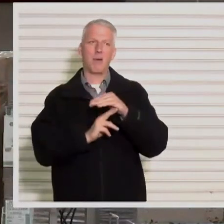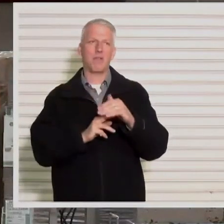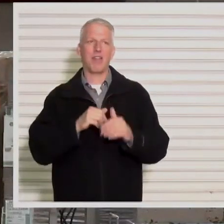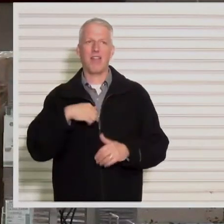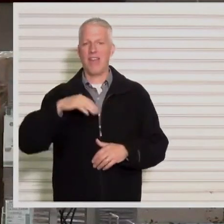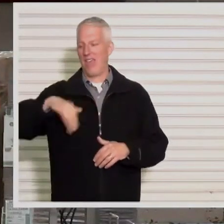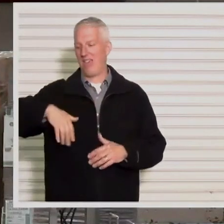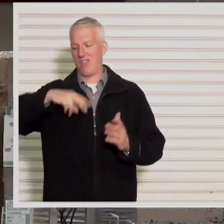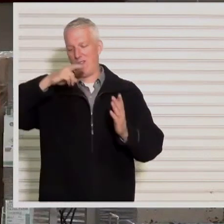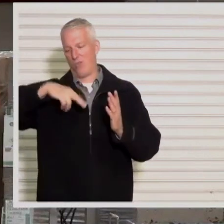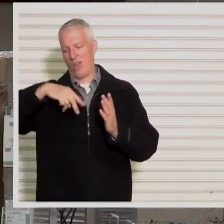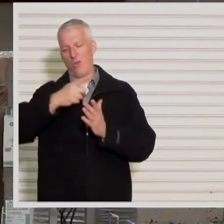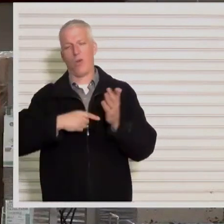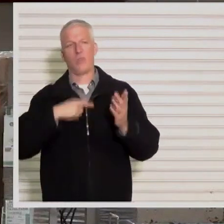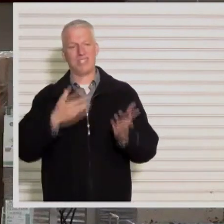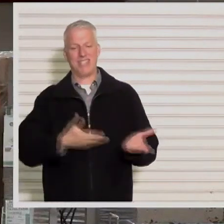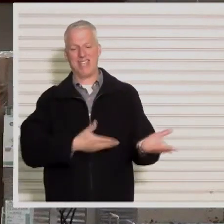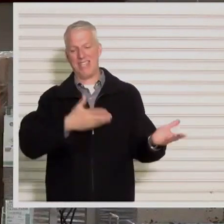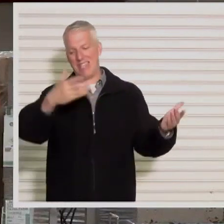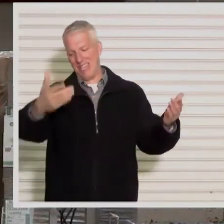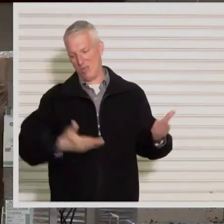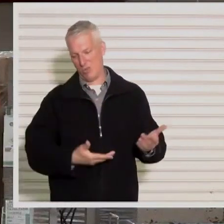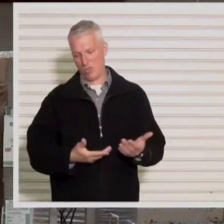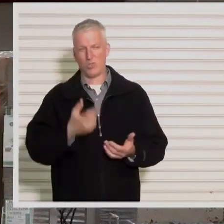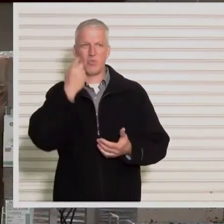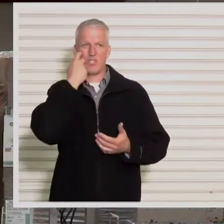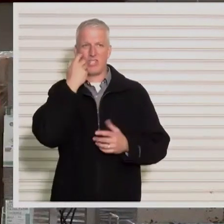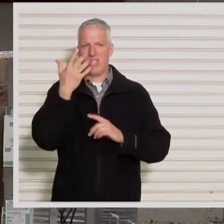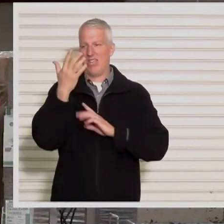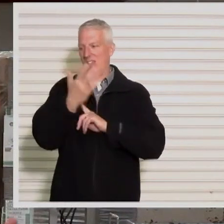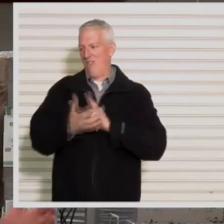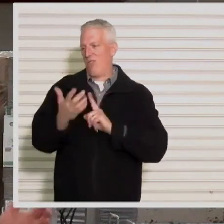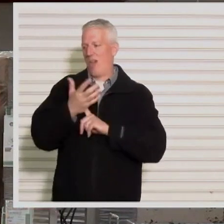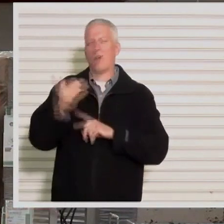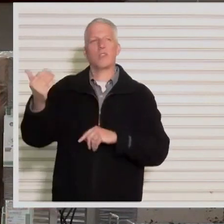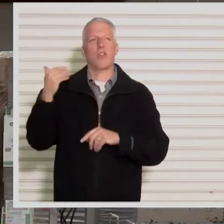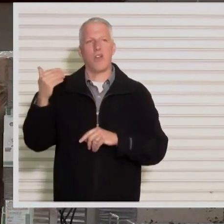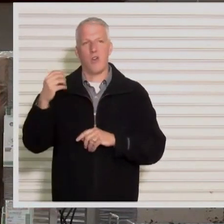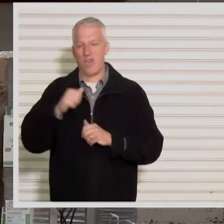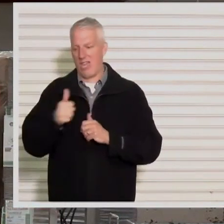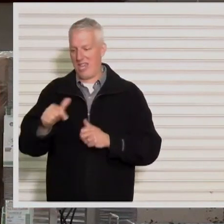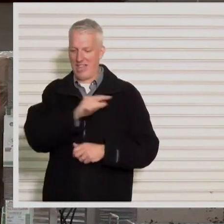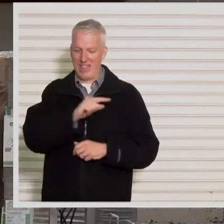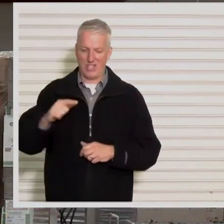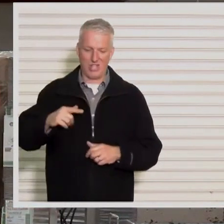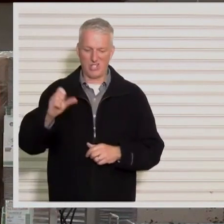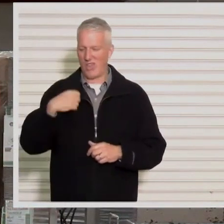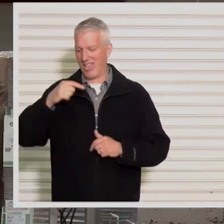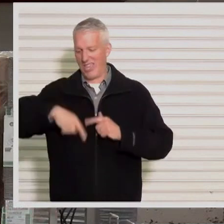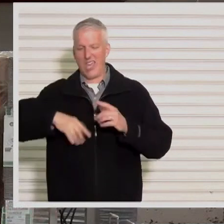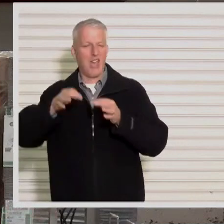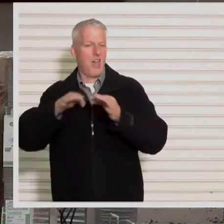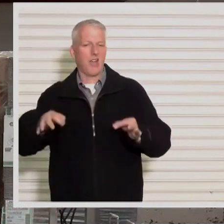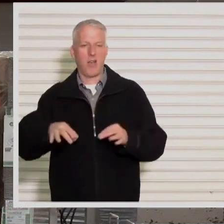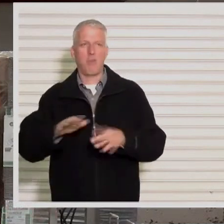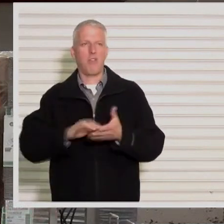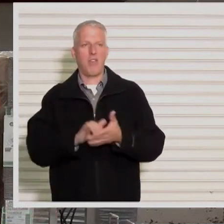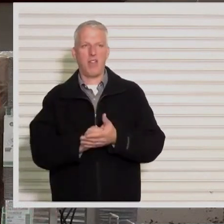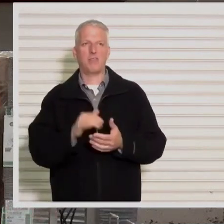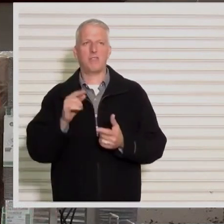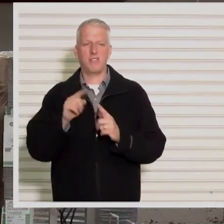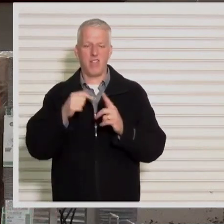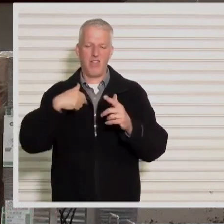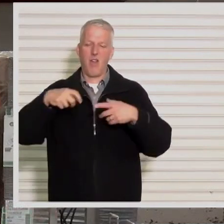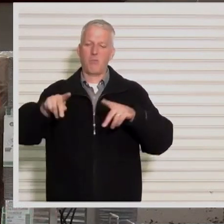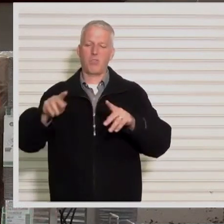read what was introduced apparently a few hours ago, any legislation, so I'm unable to comment on it until I have that privilege.